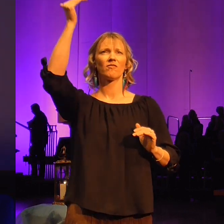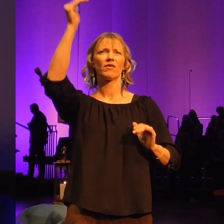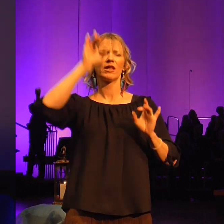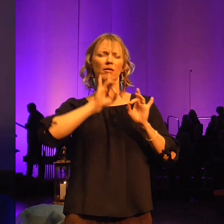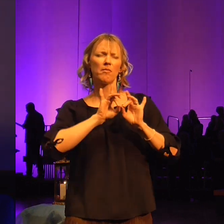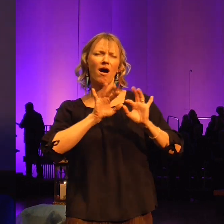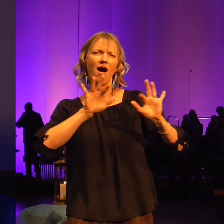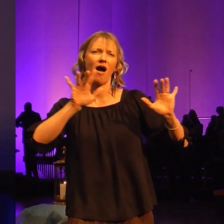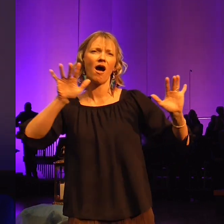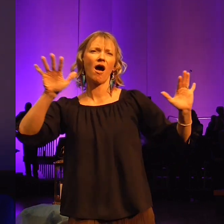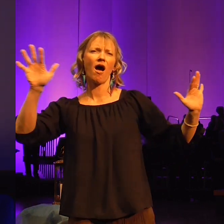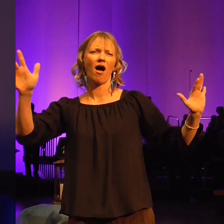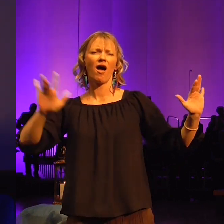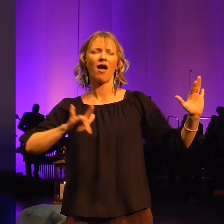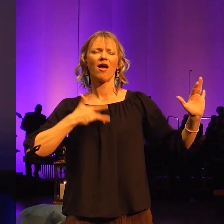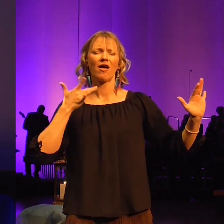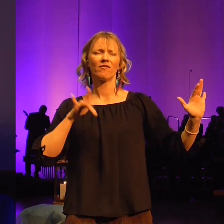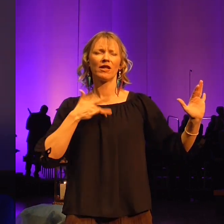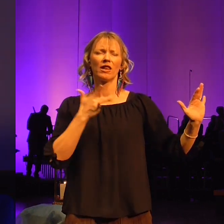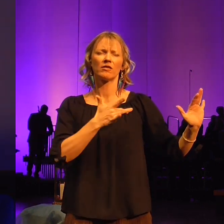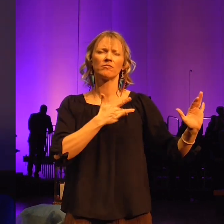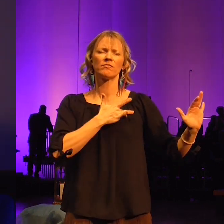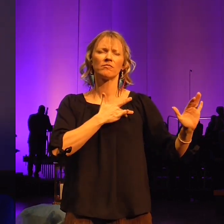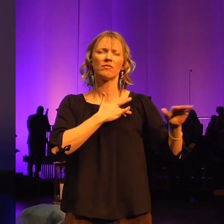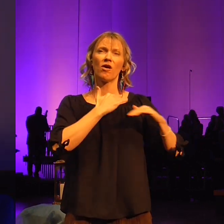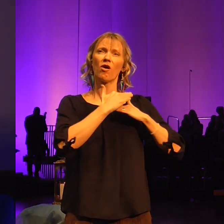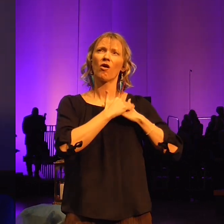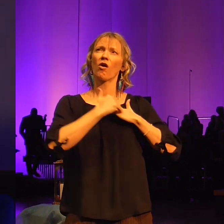feeling it call to us,